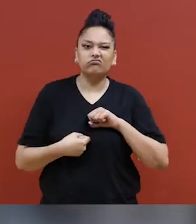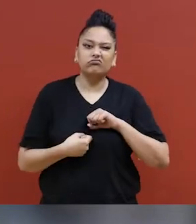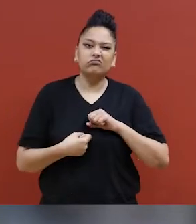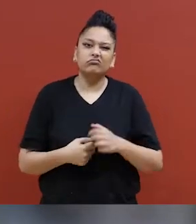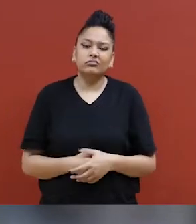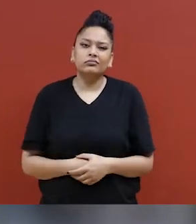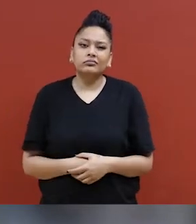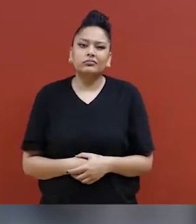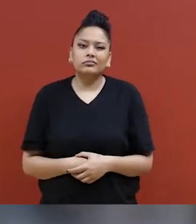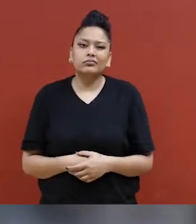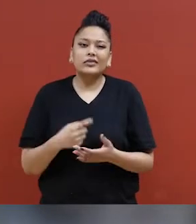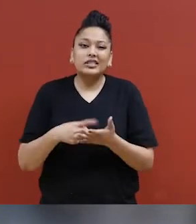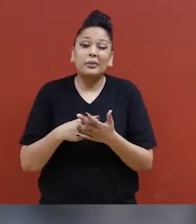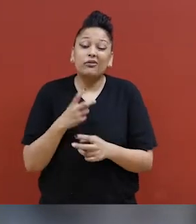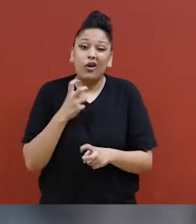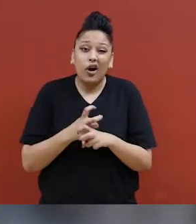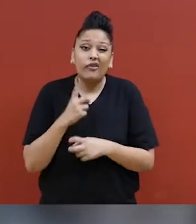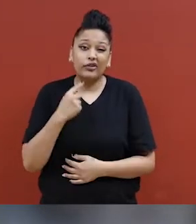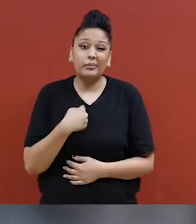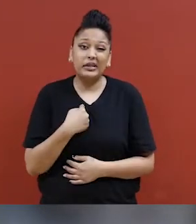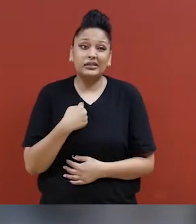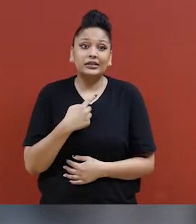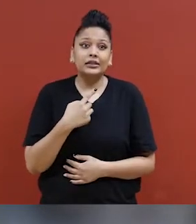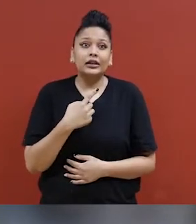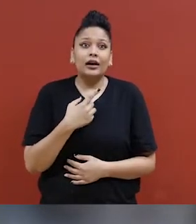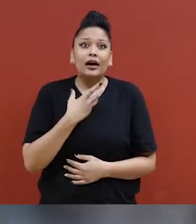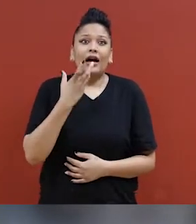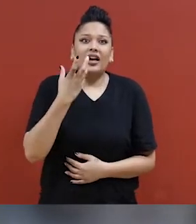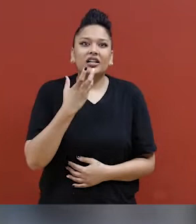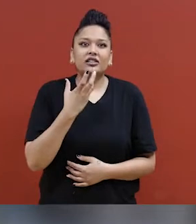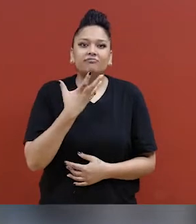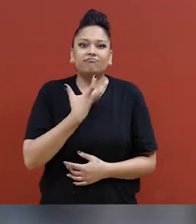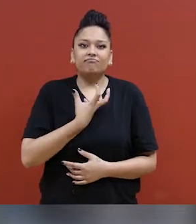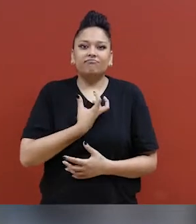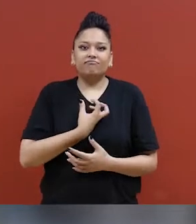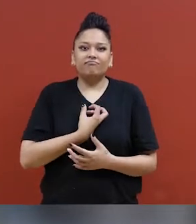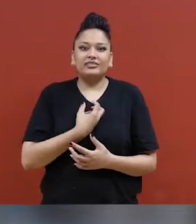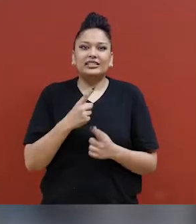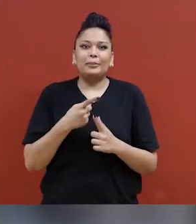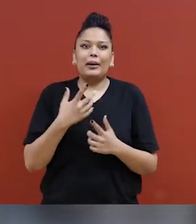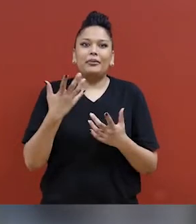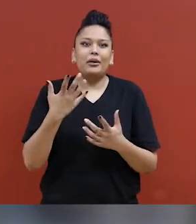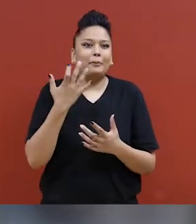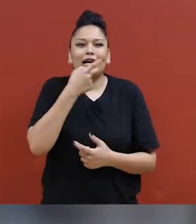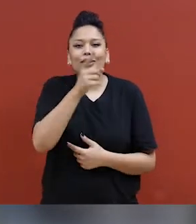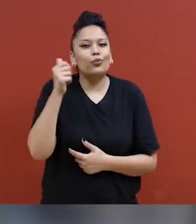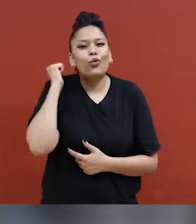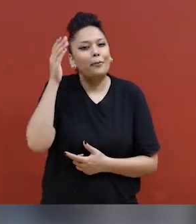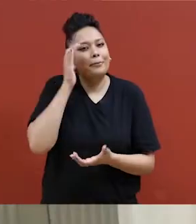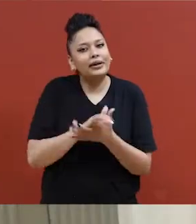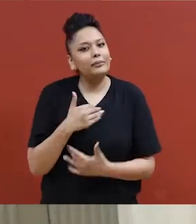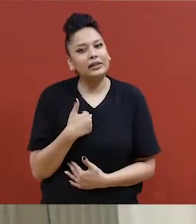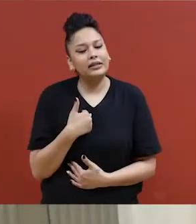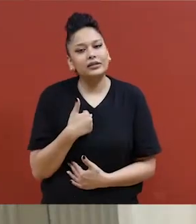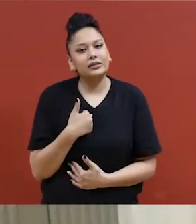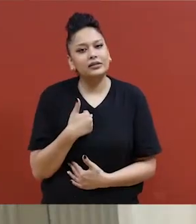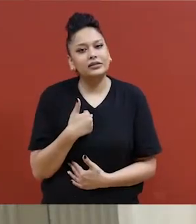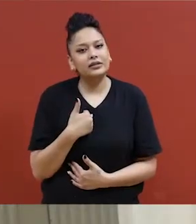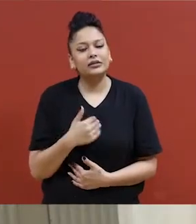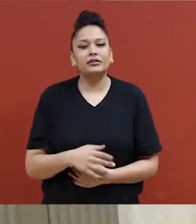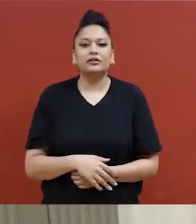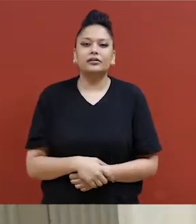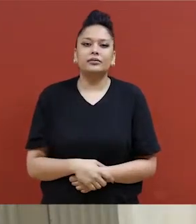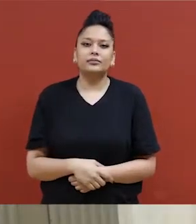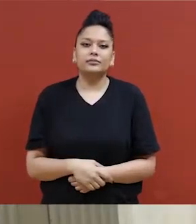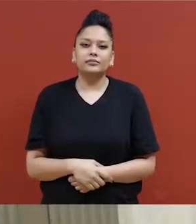So it's sometimes hard for me to speak up for myself sometimes throughout my life because of that. I actually have a